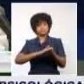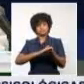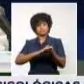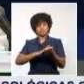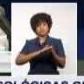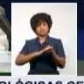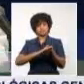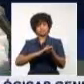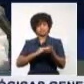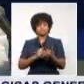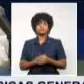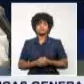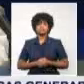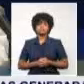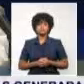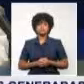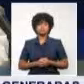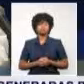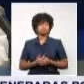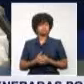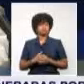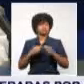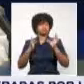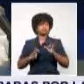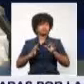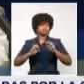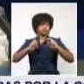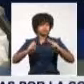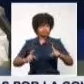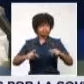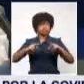and all of the confirmed cases,